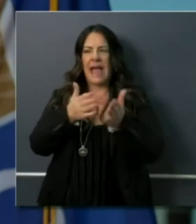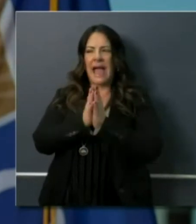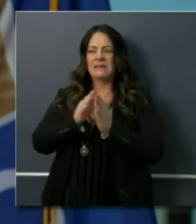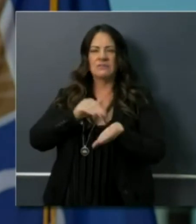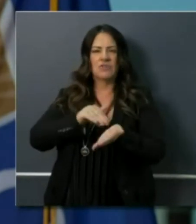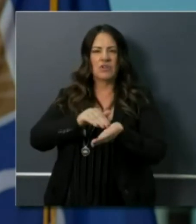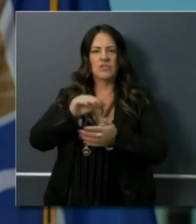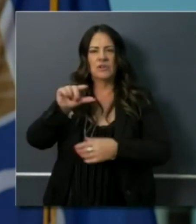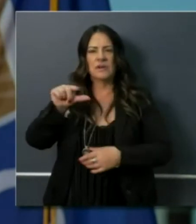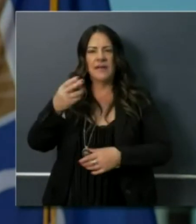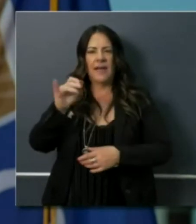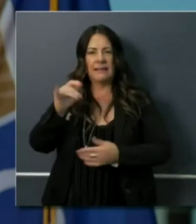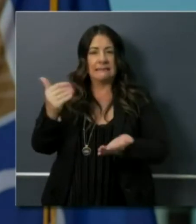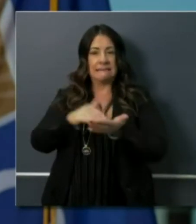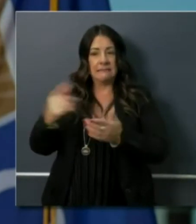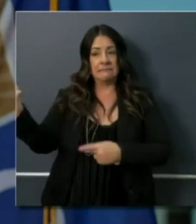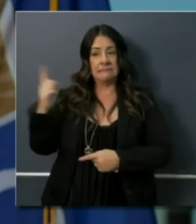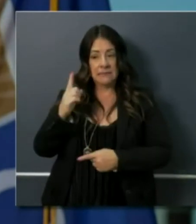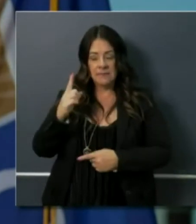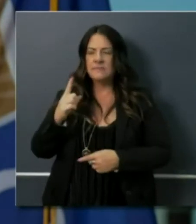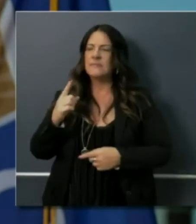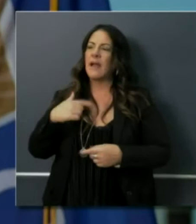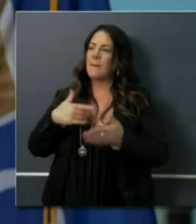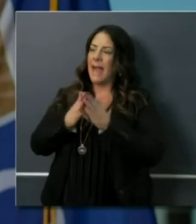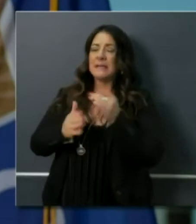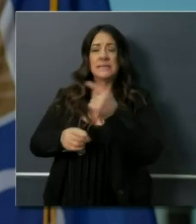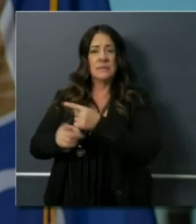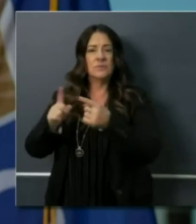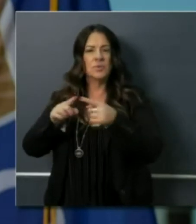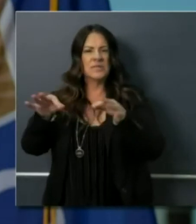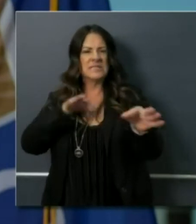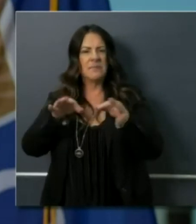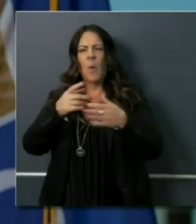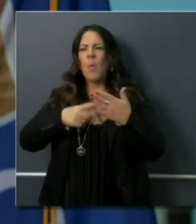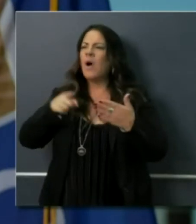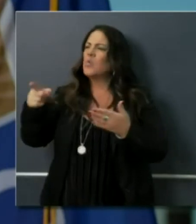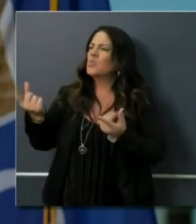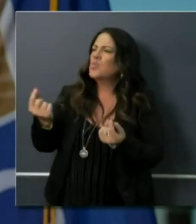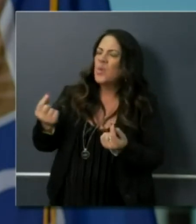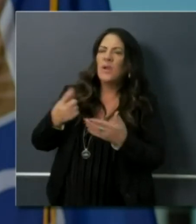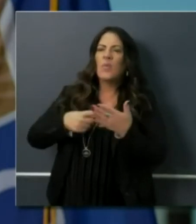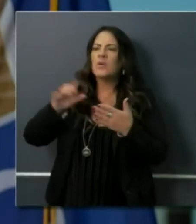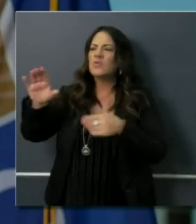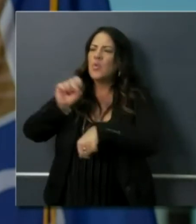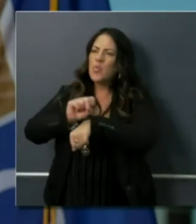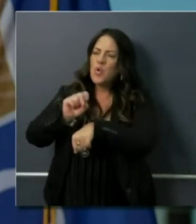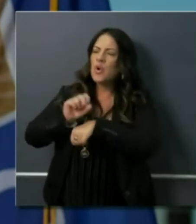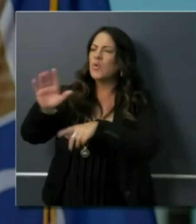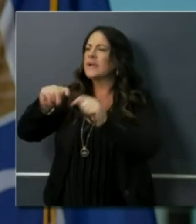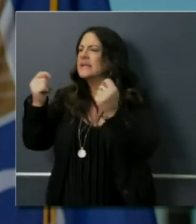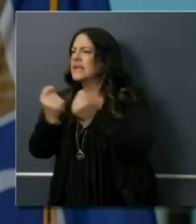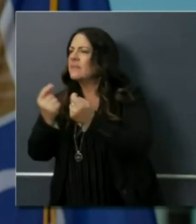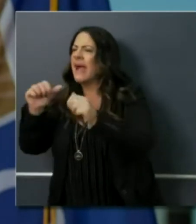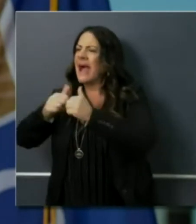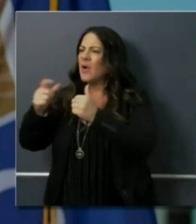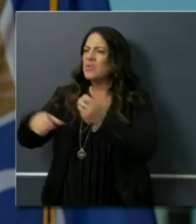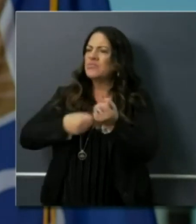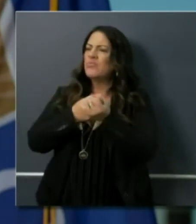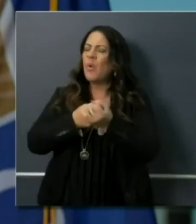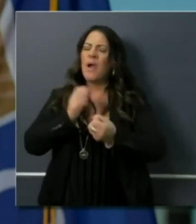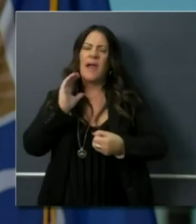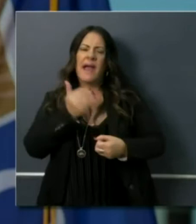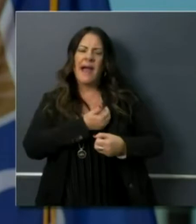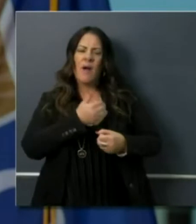explain a little bit more about the work that he's doing and his team is doing at our assisted living facilities, our nursing home, our skilled